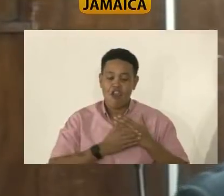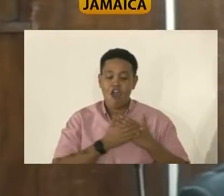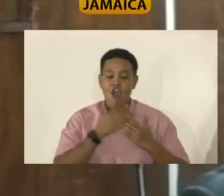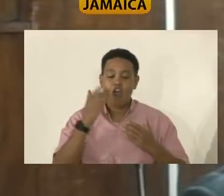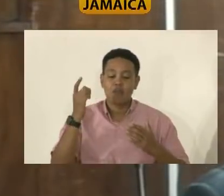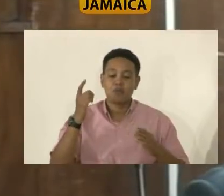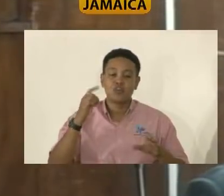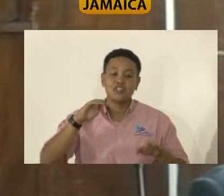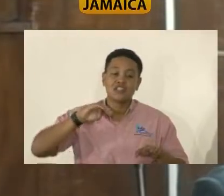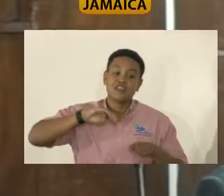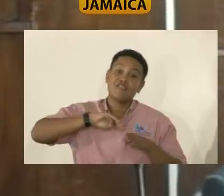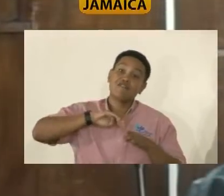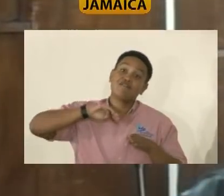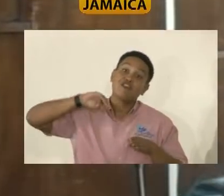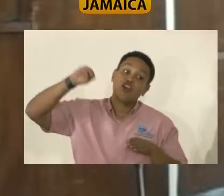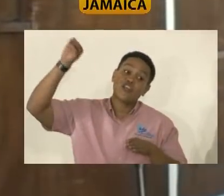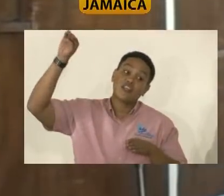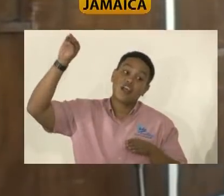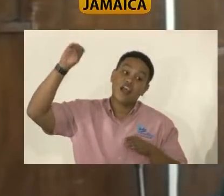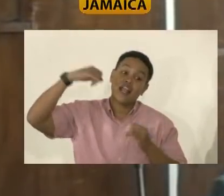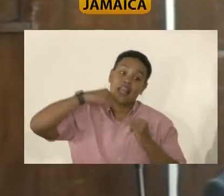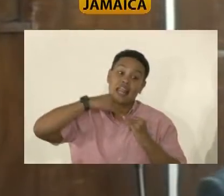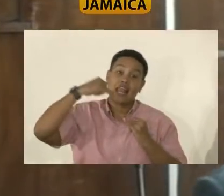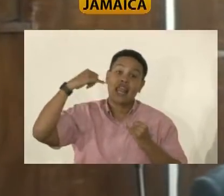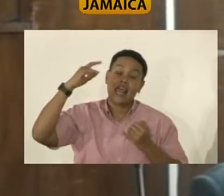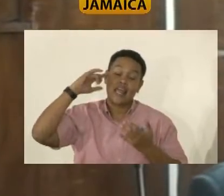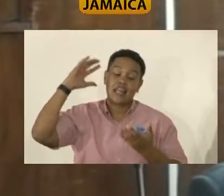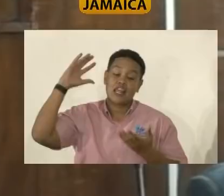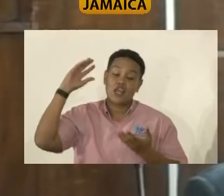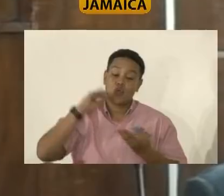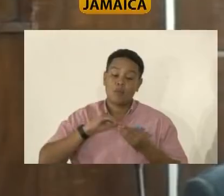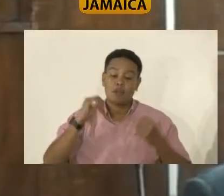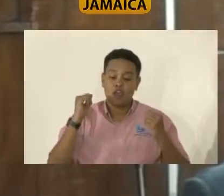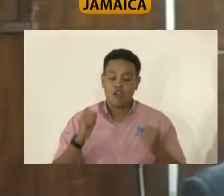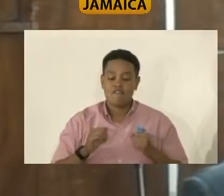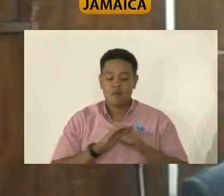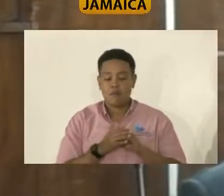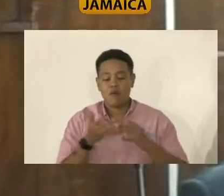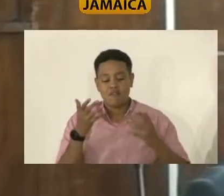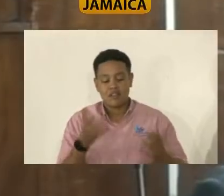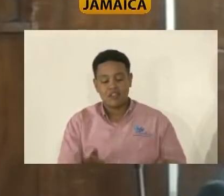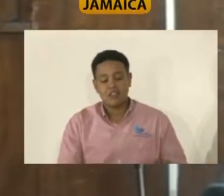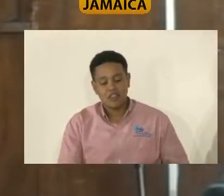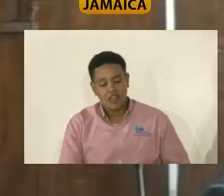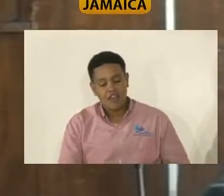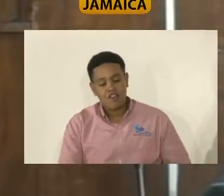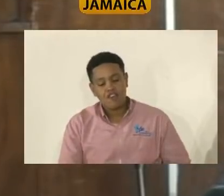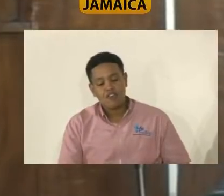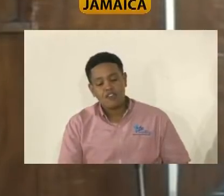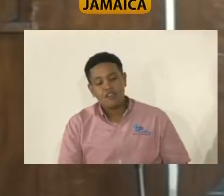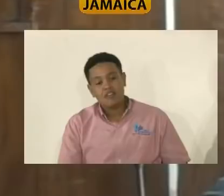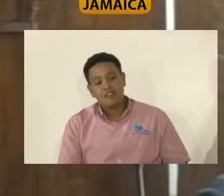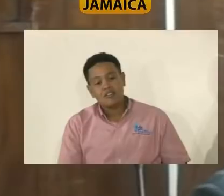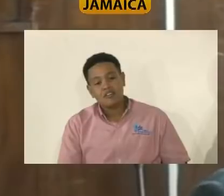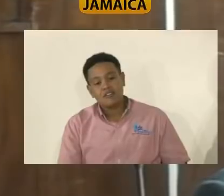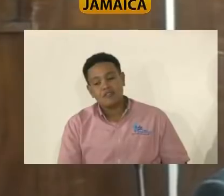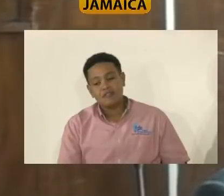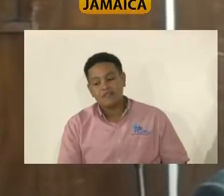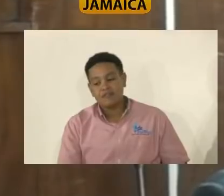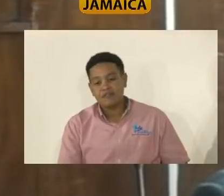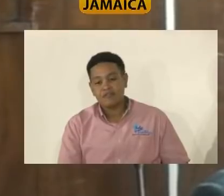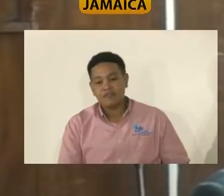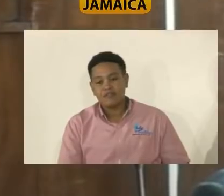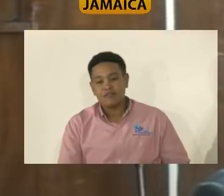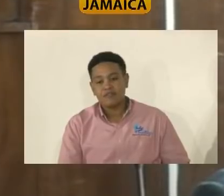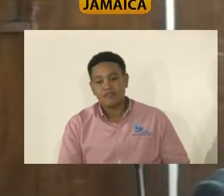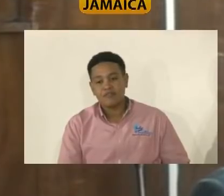vertical, the line of confirming COVID-19 cases. It has gone almost vertical. Inversely